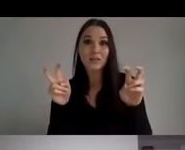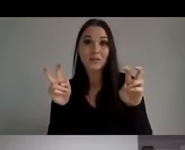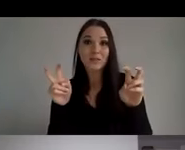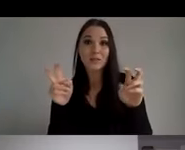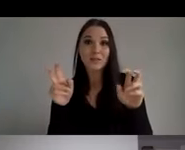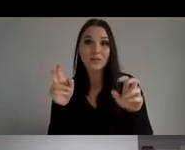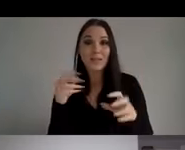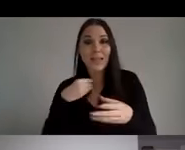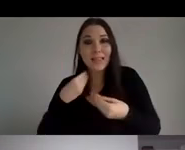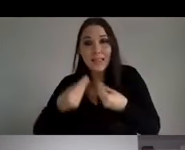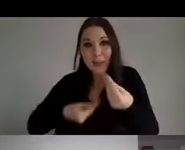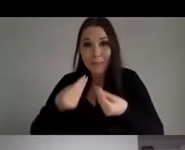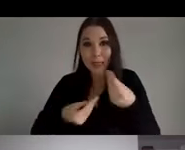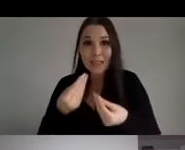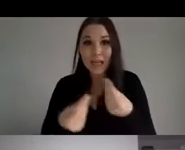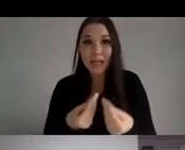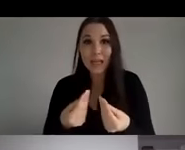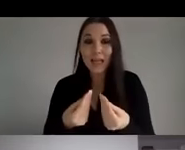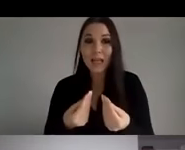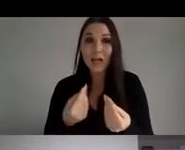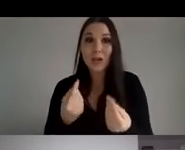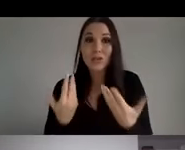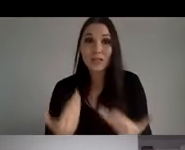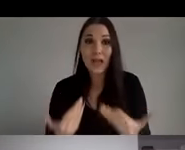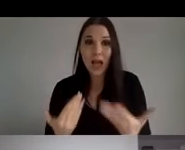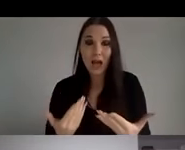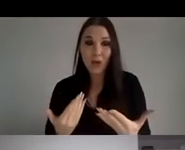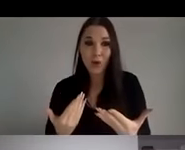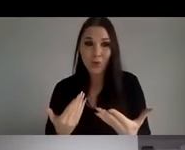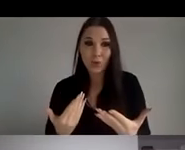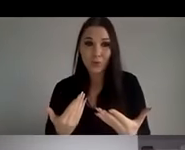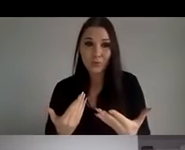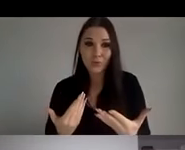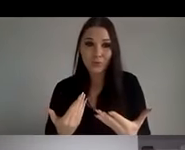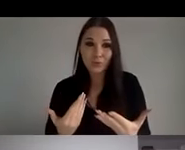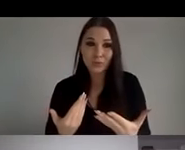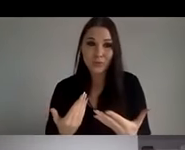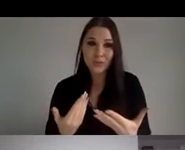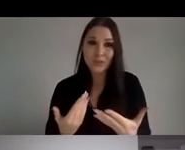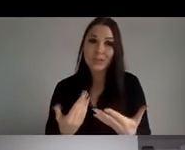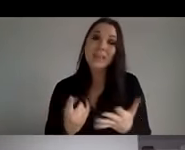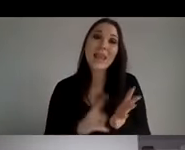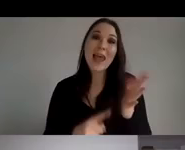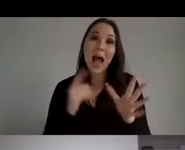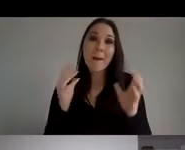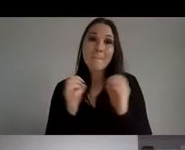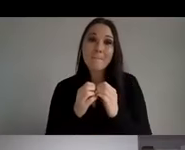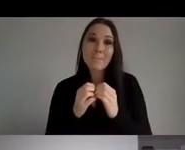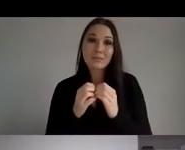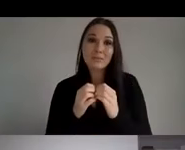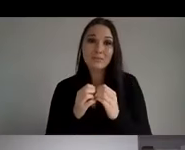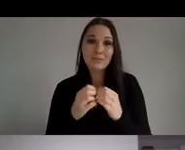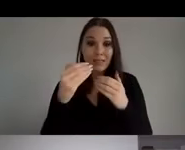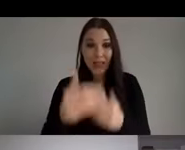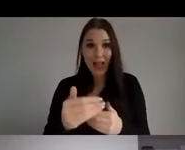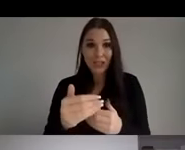the explainability, as I see it right now, is still at sort of a deterministic inside of perfect laboratory conditions stage. So